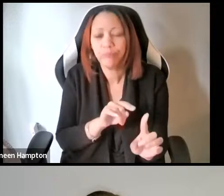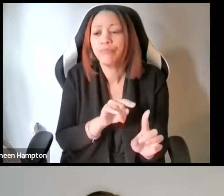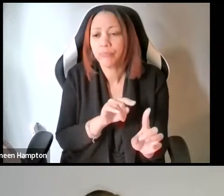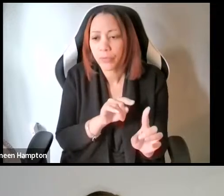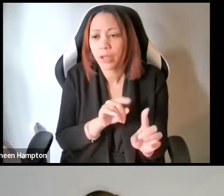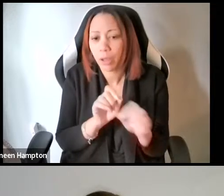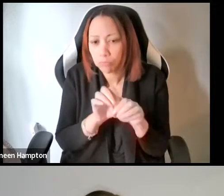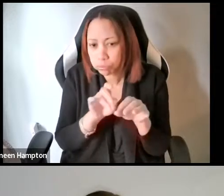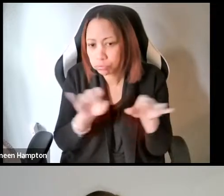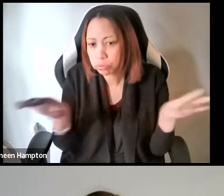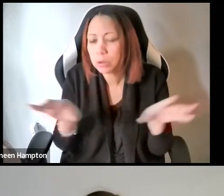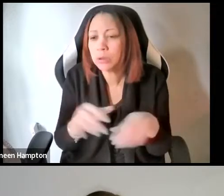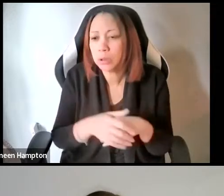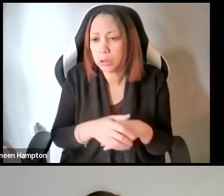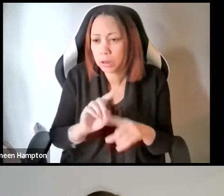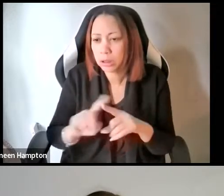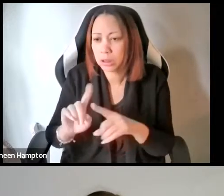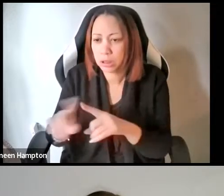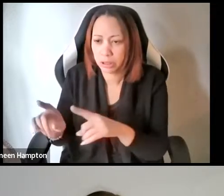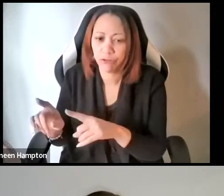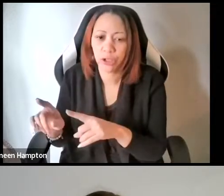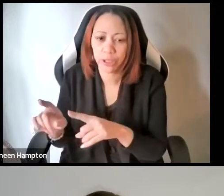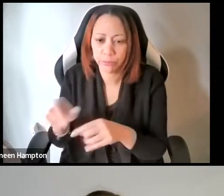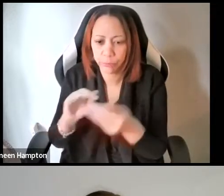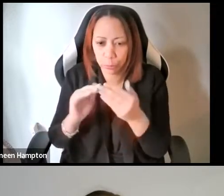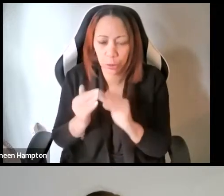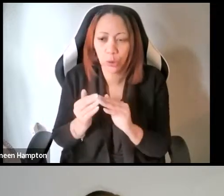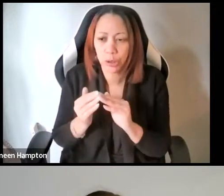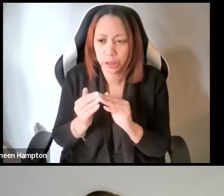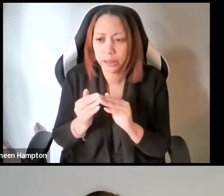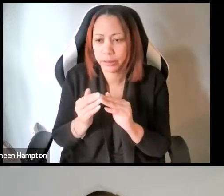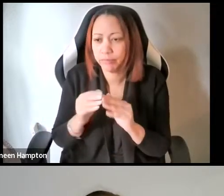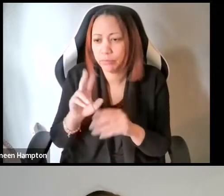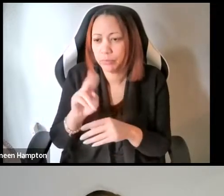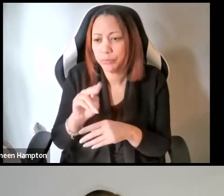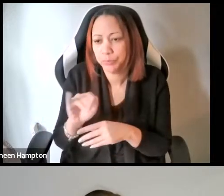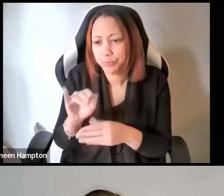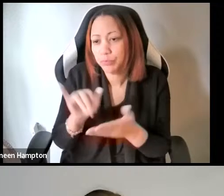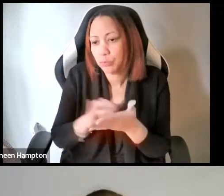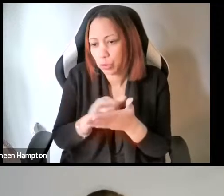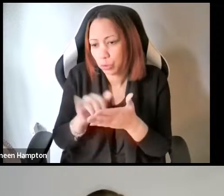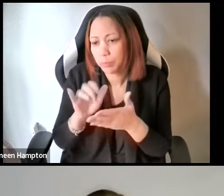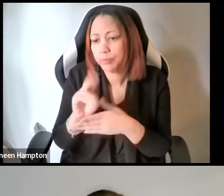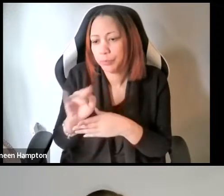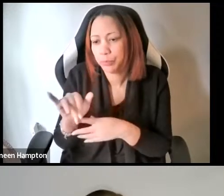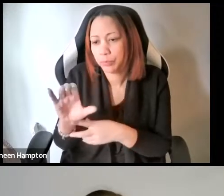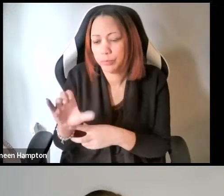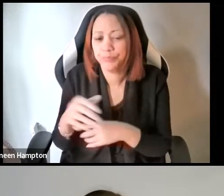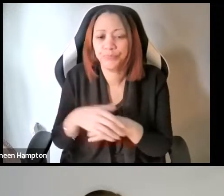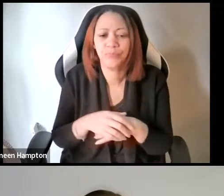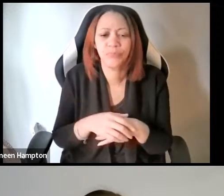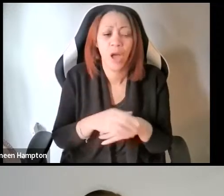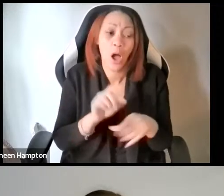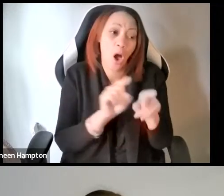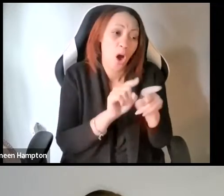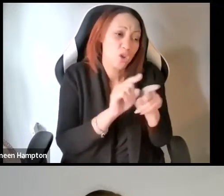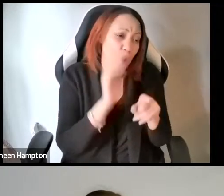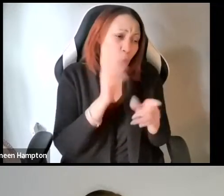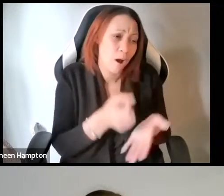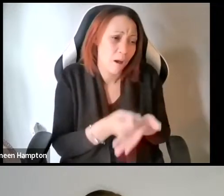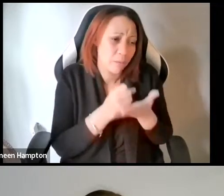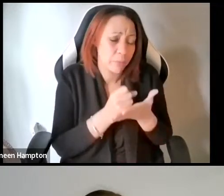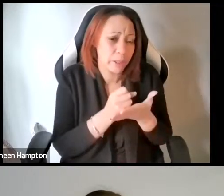spread around the different communities within New York City. Great, thank you. It would be helpful also just to go